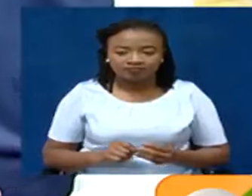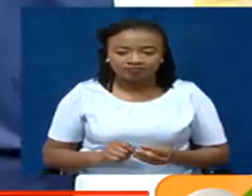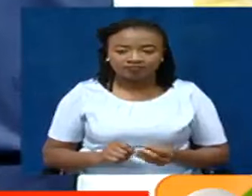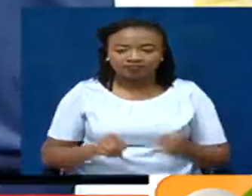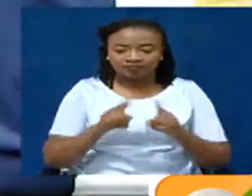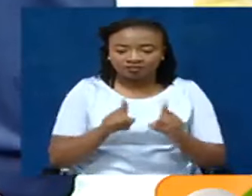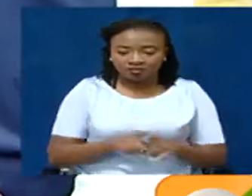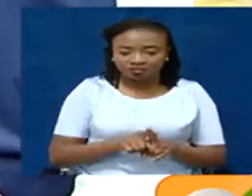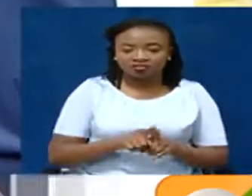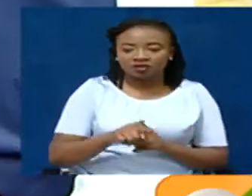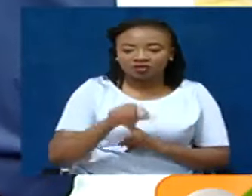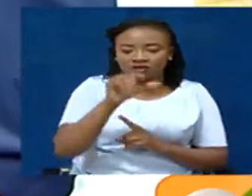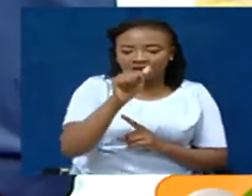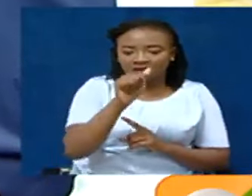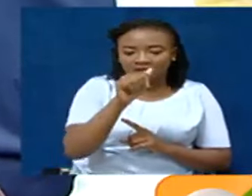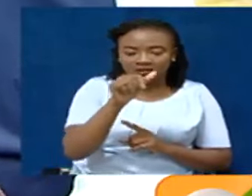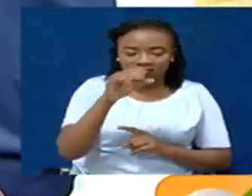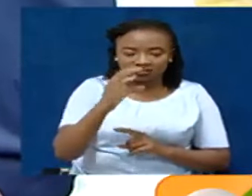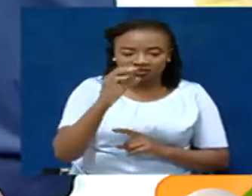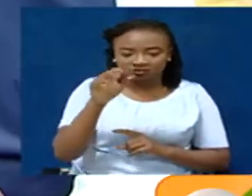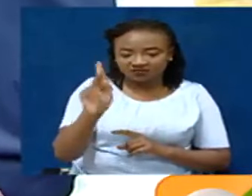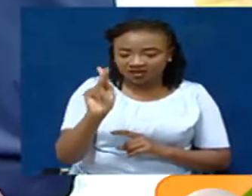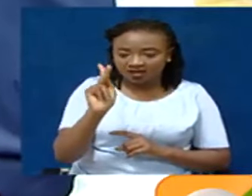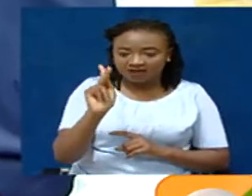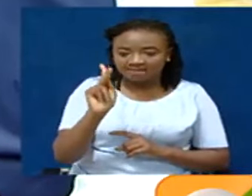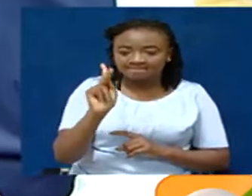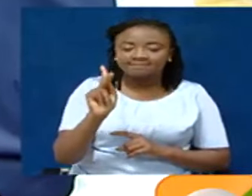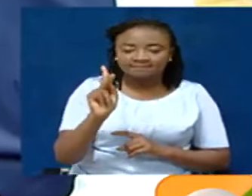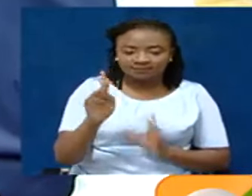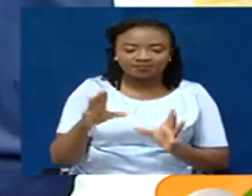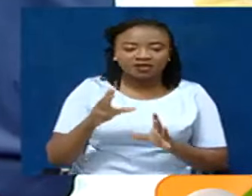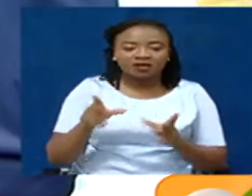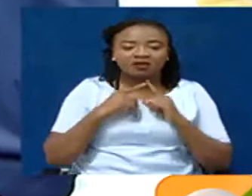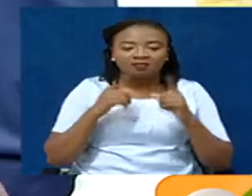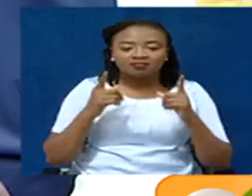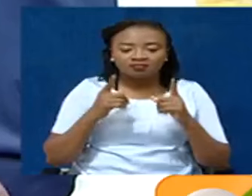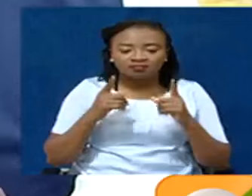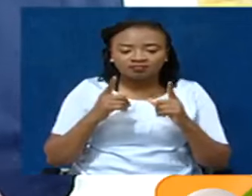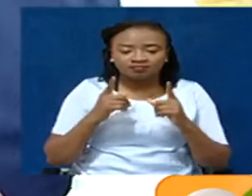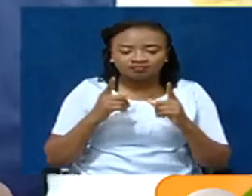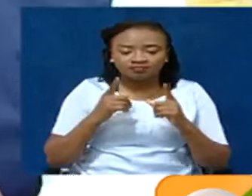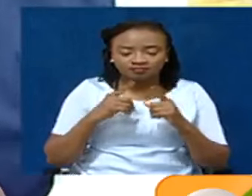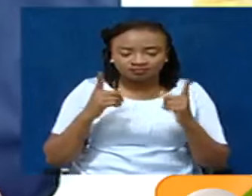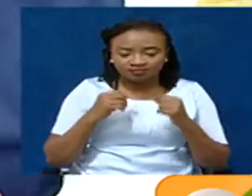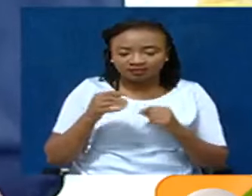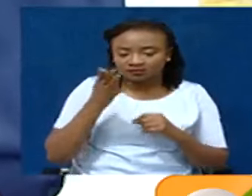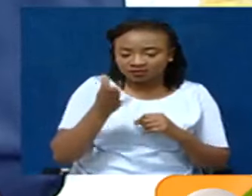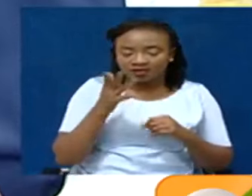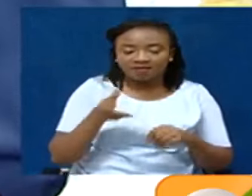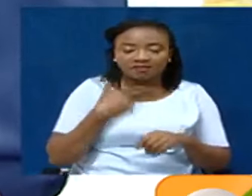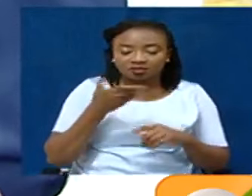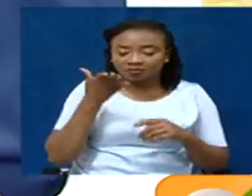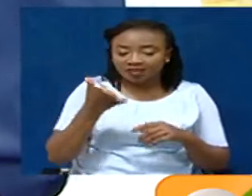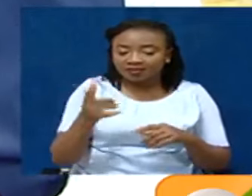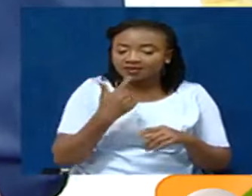Anglican Church of Kenya Archbishop Jackson Ole Sapit has called on the Senate to prosecute Deputy President